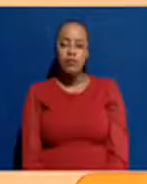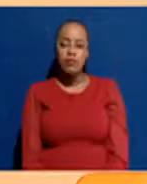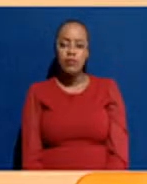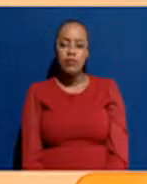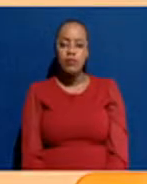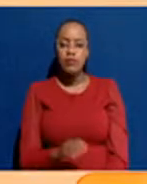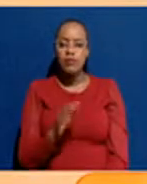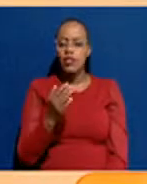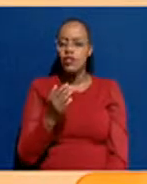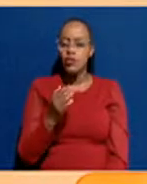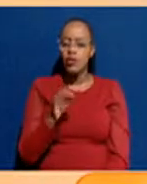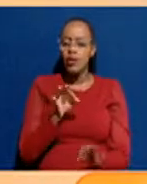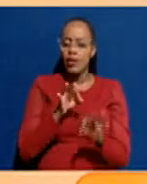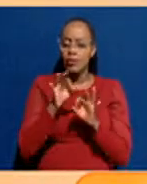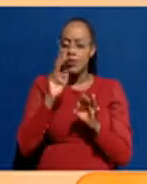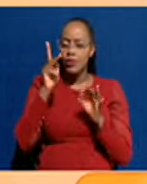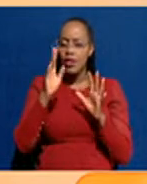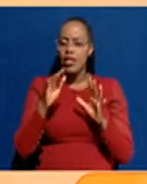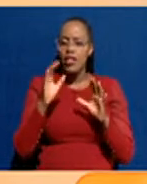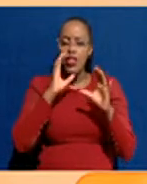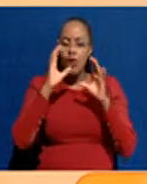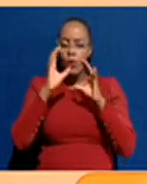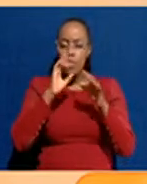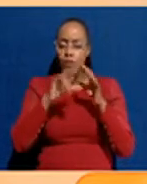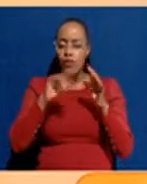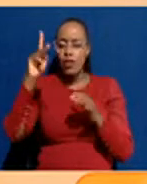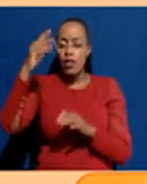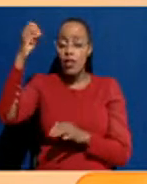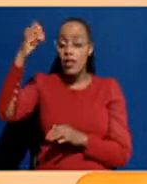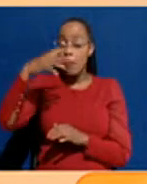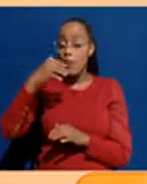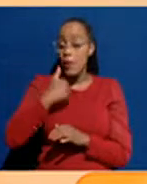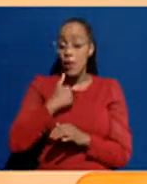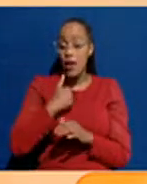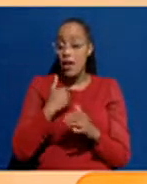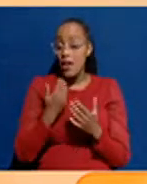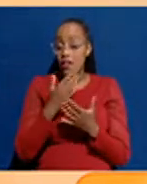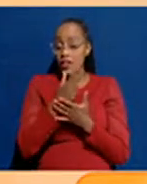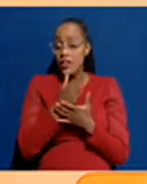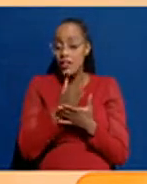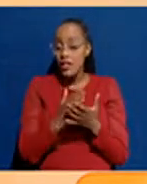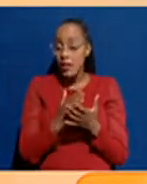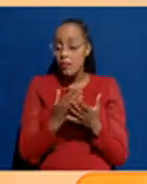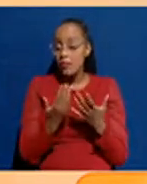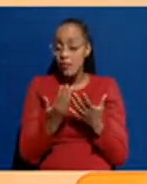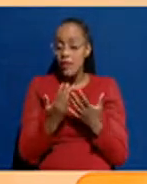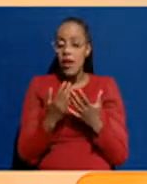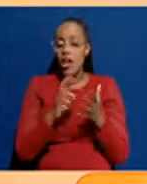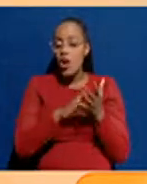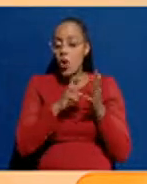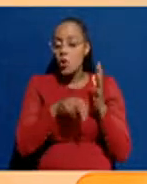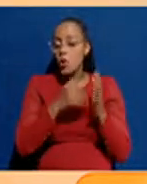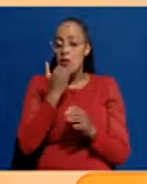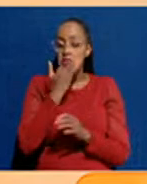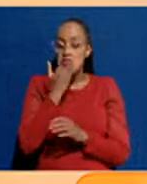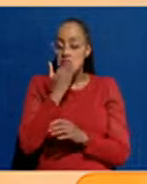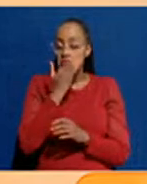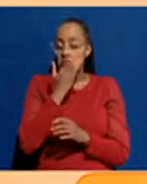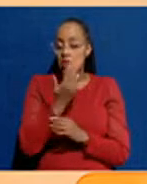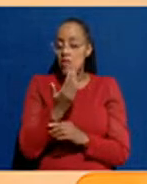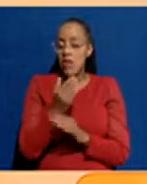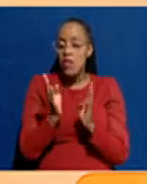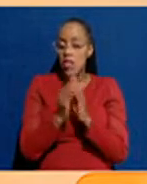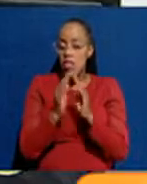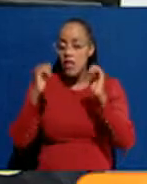Kenyan, despite the conversation that has been that Kenya Power entered into some punitive contracts? Is it about meeting the